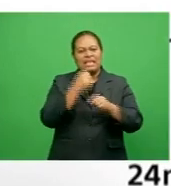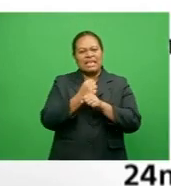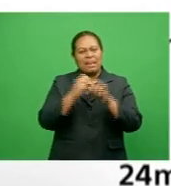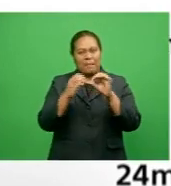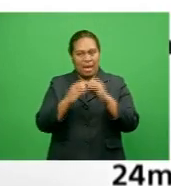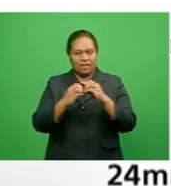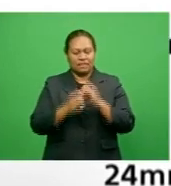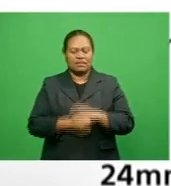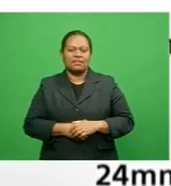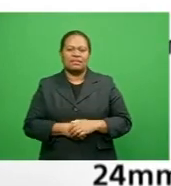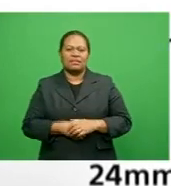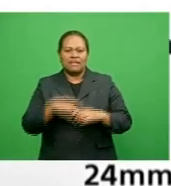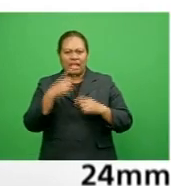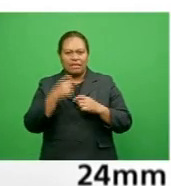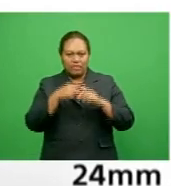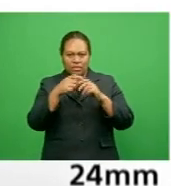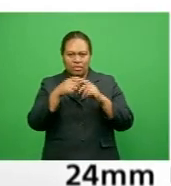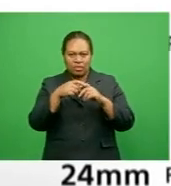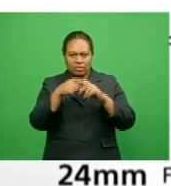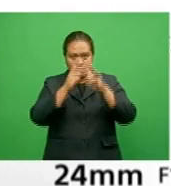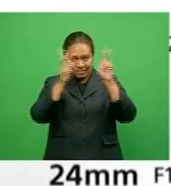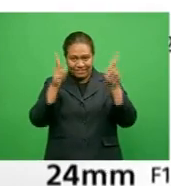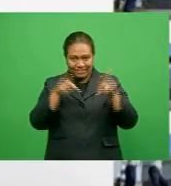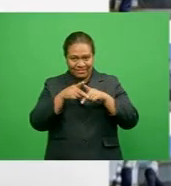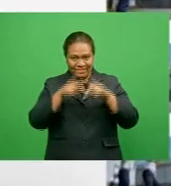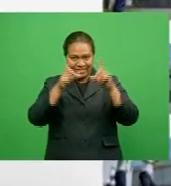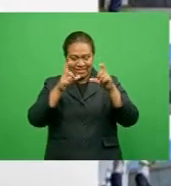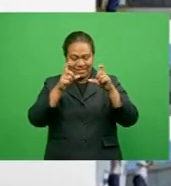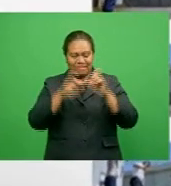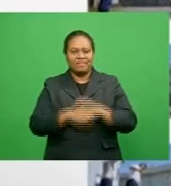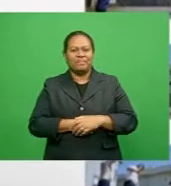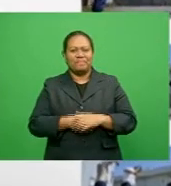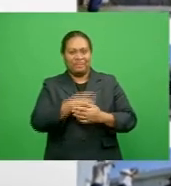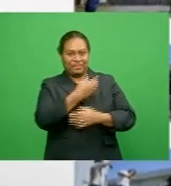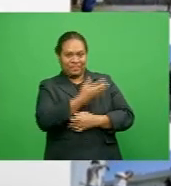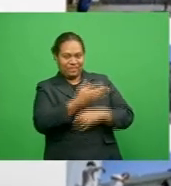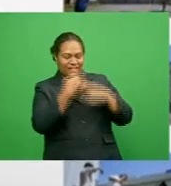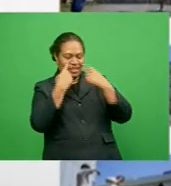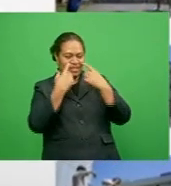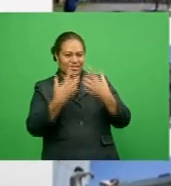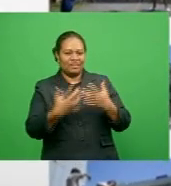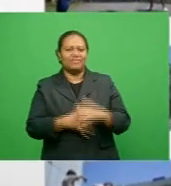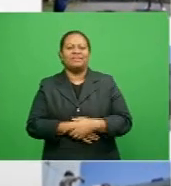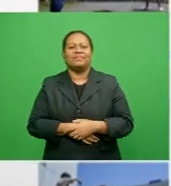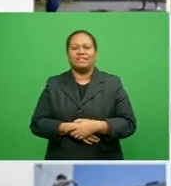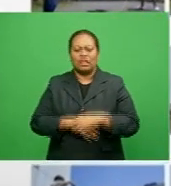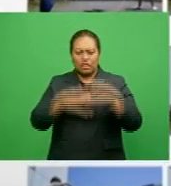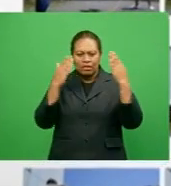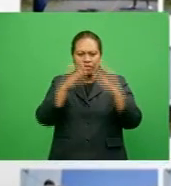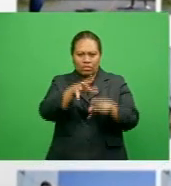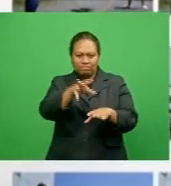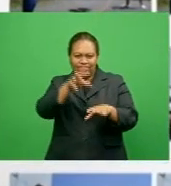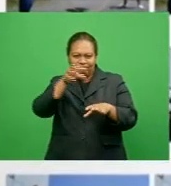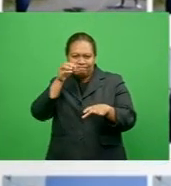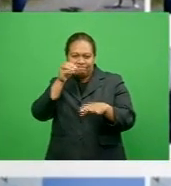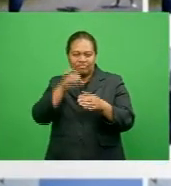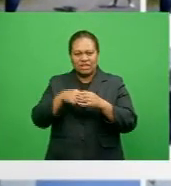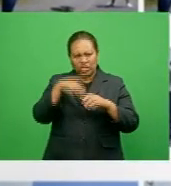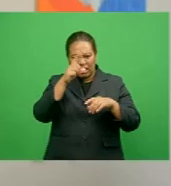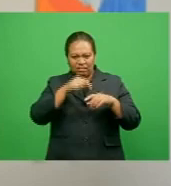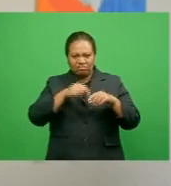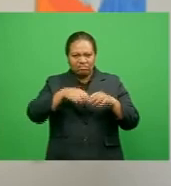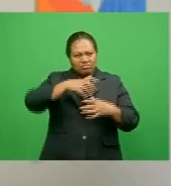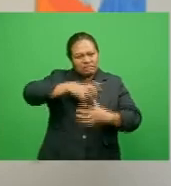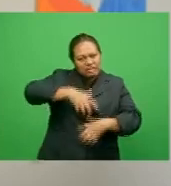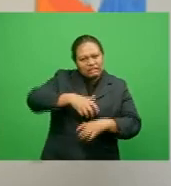the same triple rear camera array, the 20 frame per second burst mode with autofocus and auto exposure adjustments between